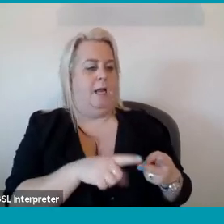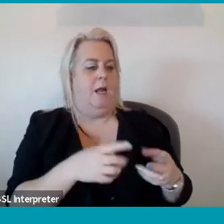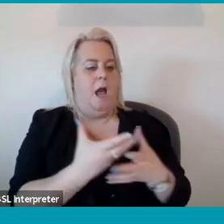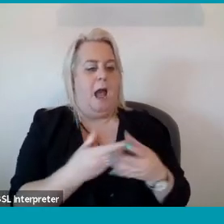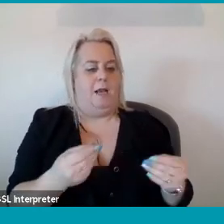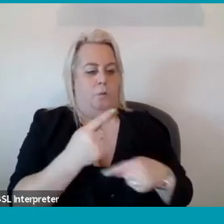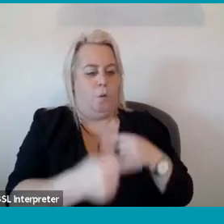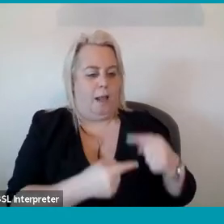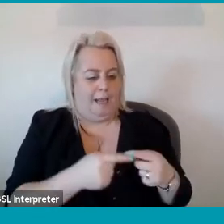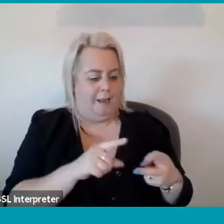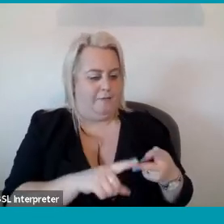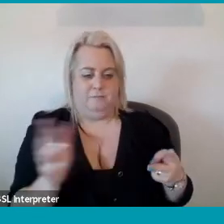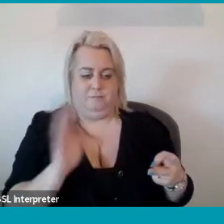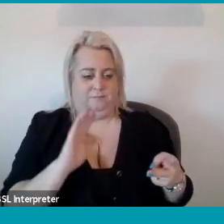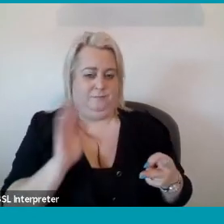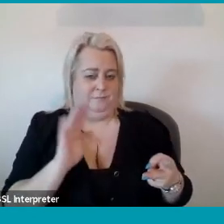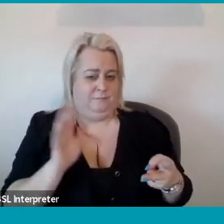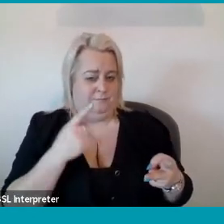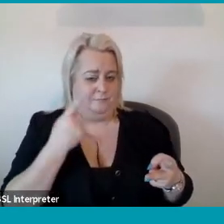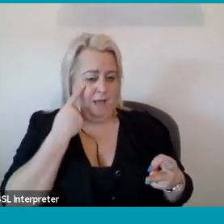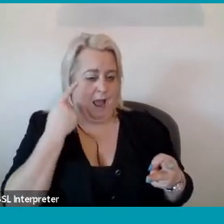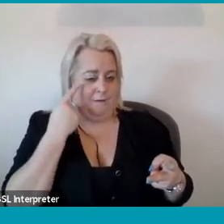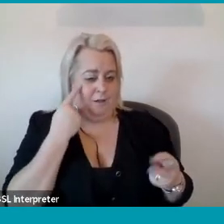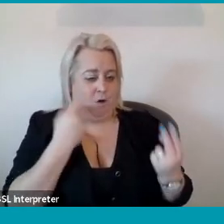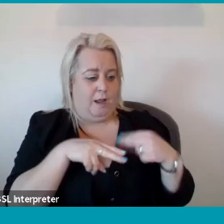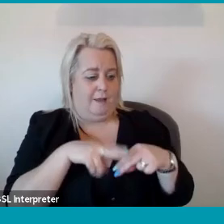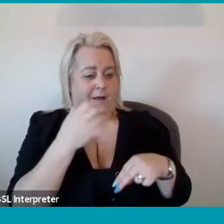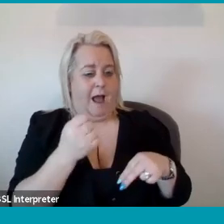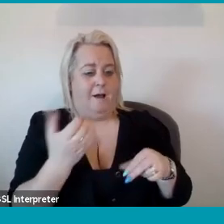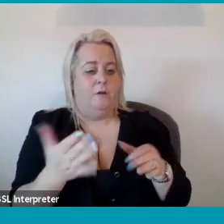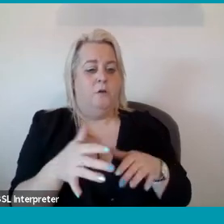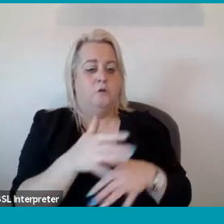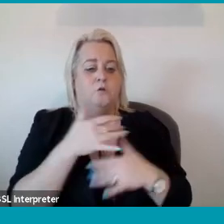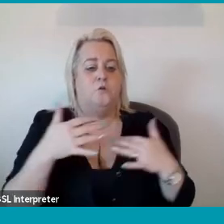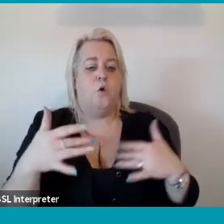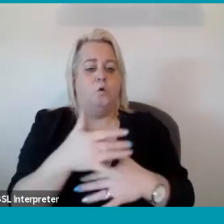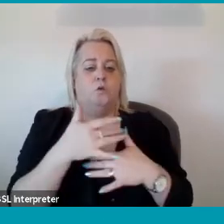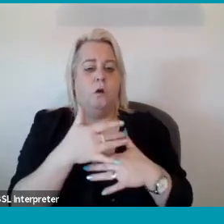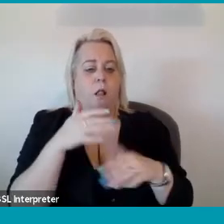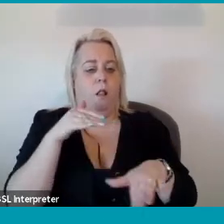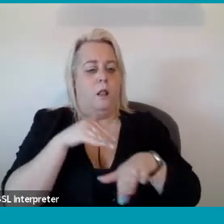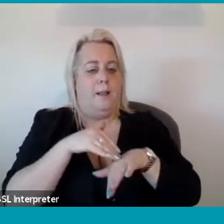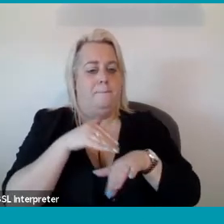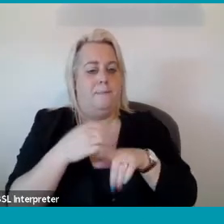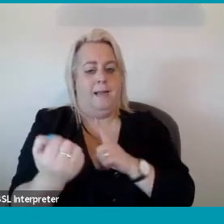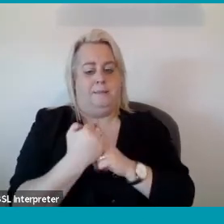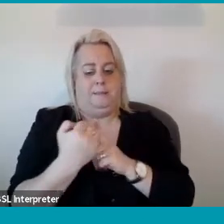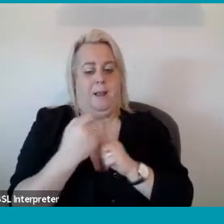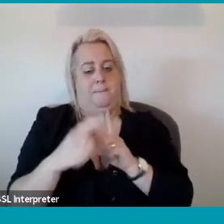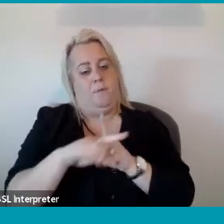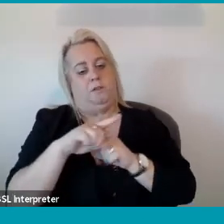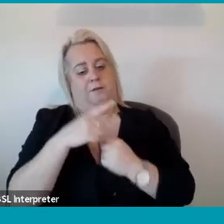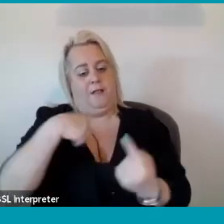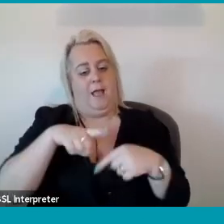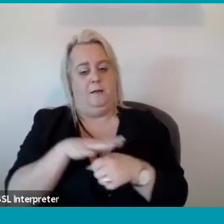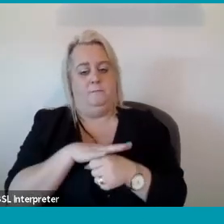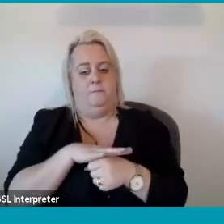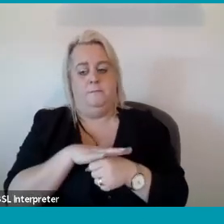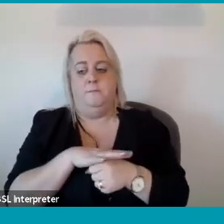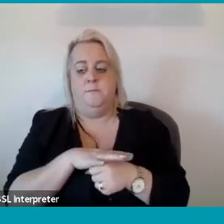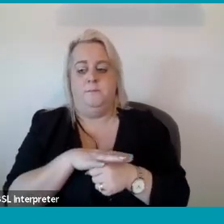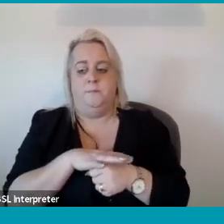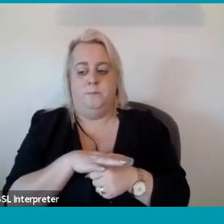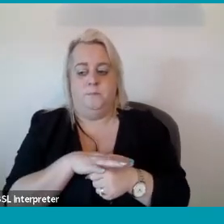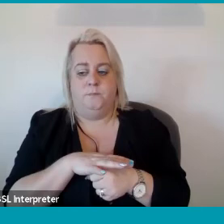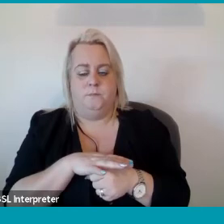They're also looking to see if this organization has a social impact, has an environmental impact positively. Is it an ethical